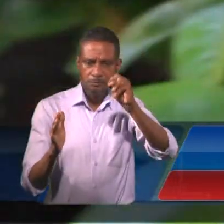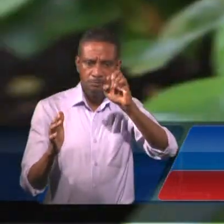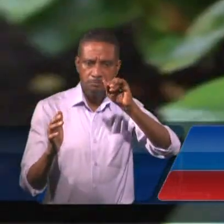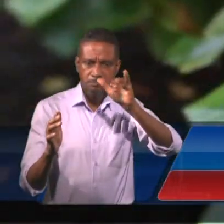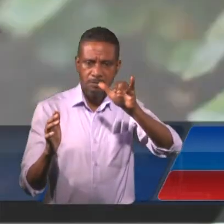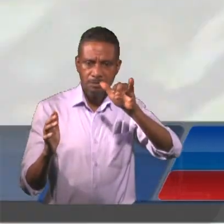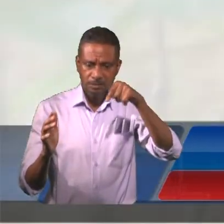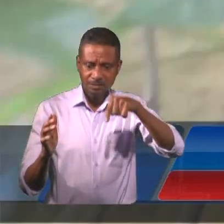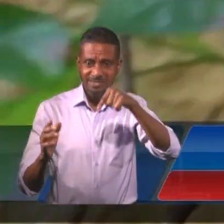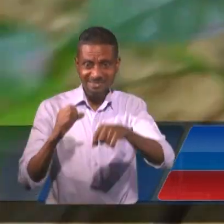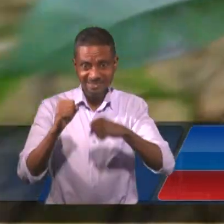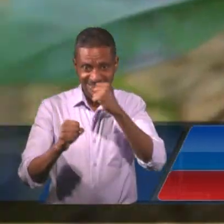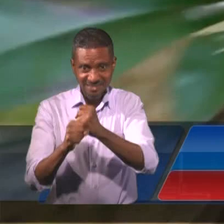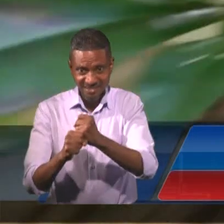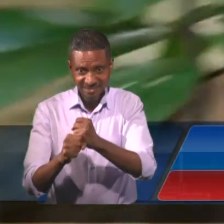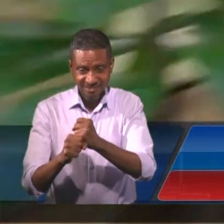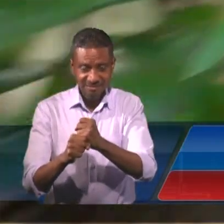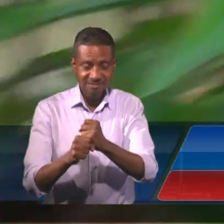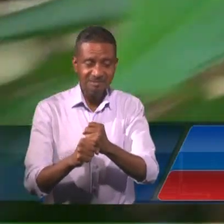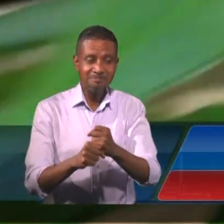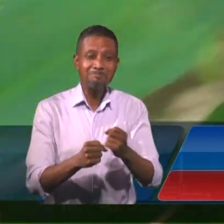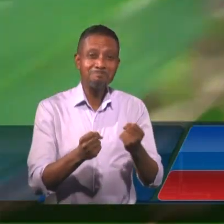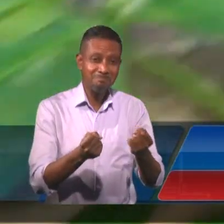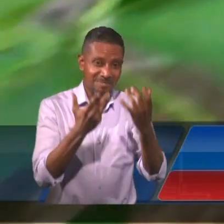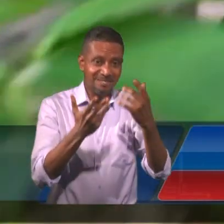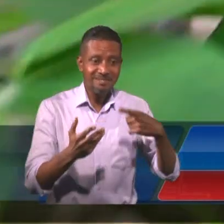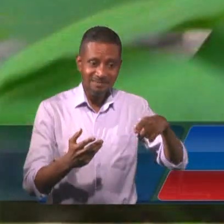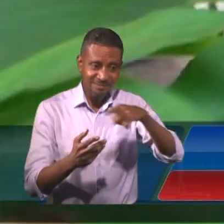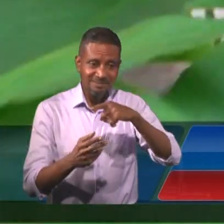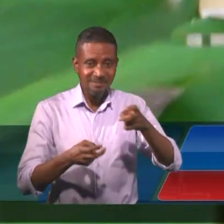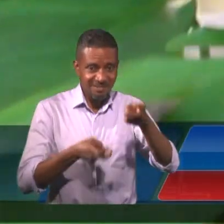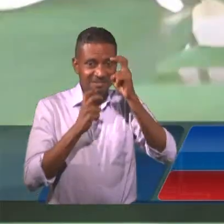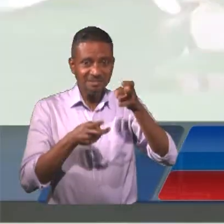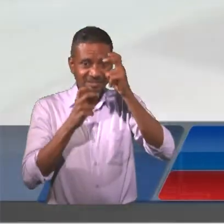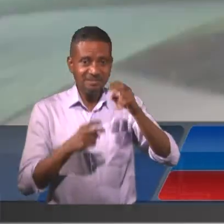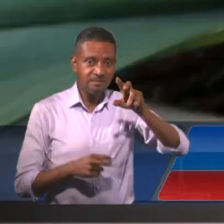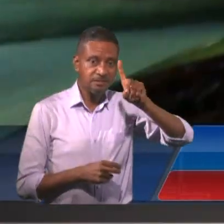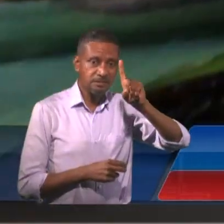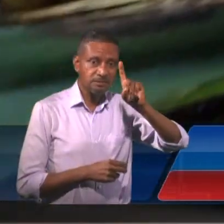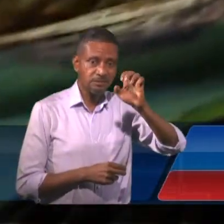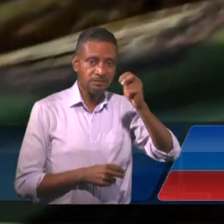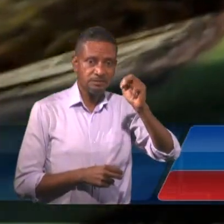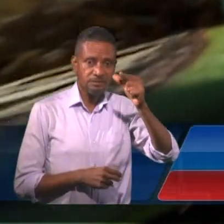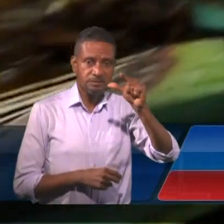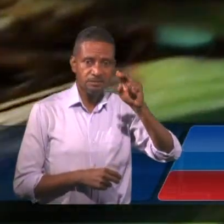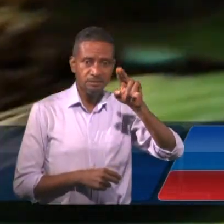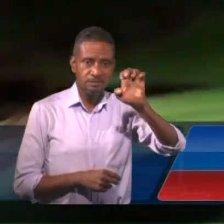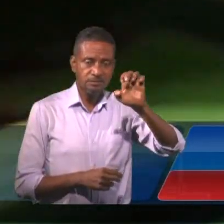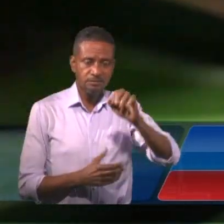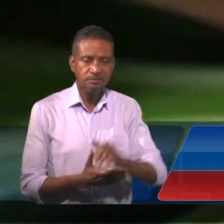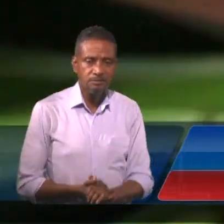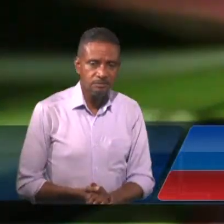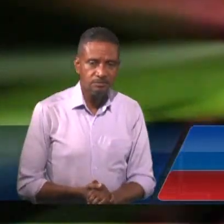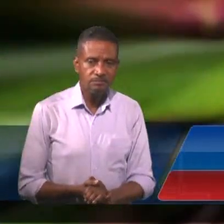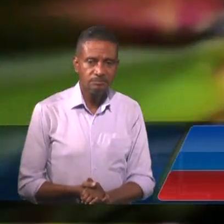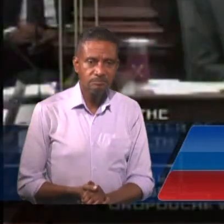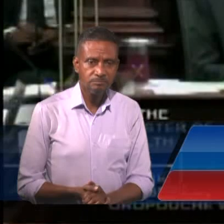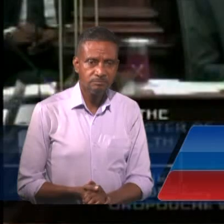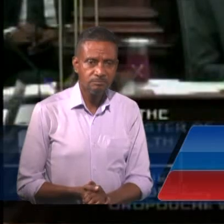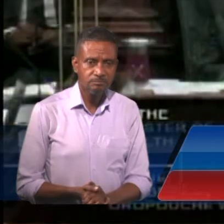in Trinidad, which originated in three districts of concern, Victoria, St. Patrick, and